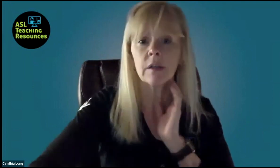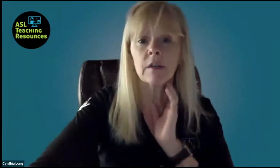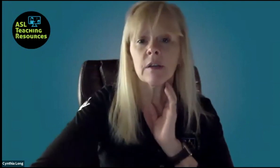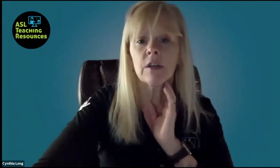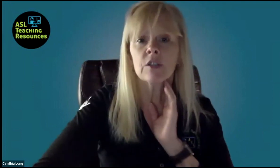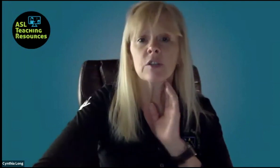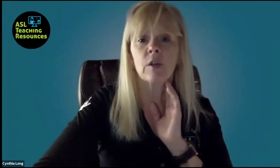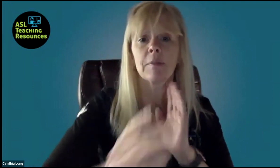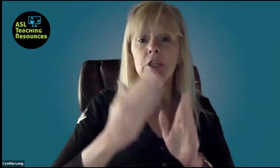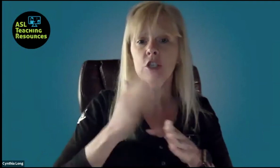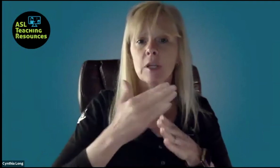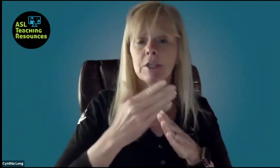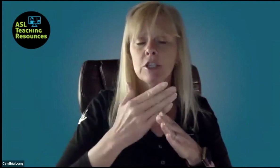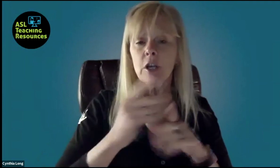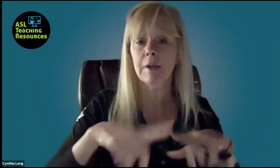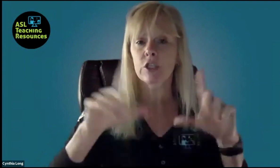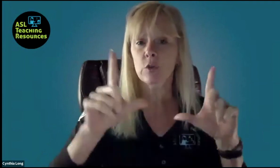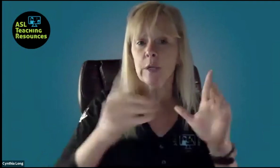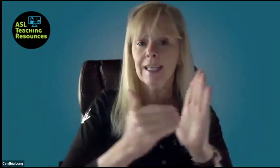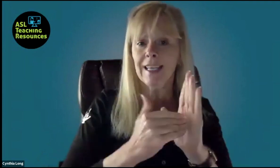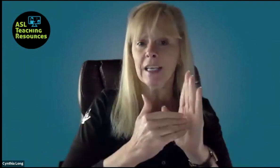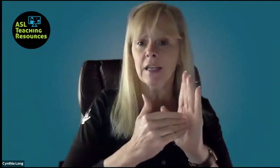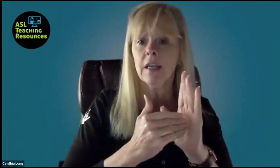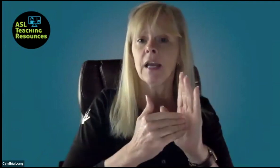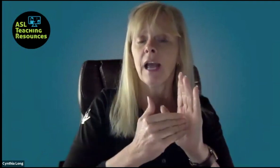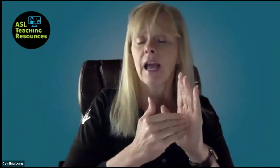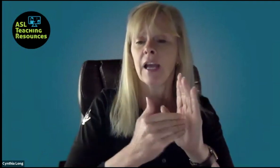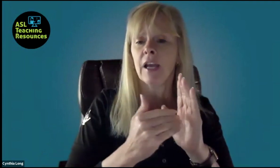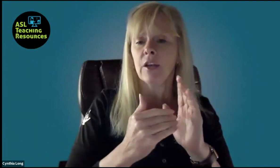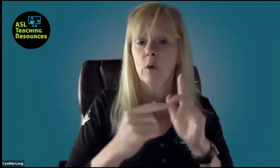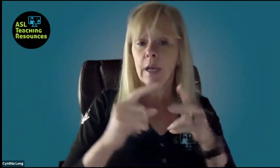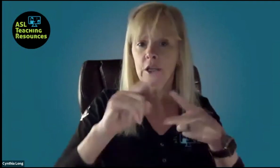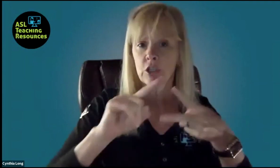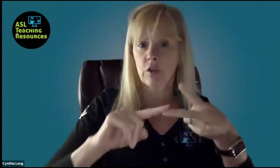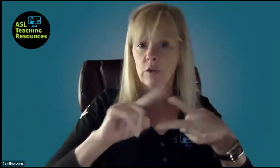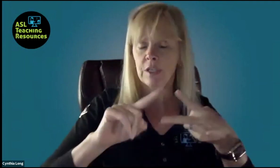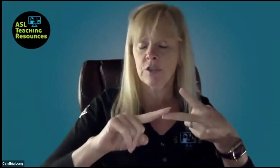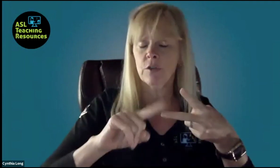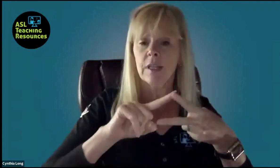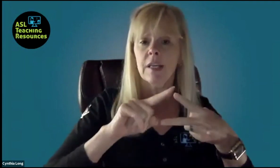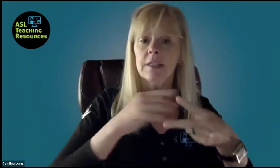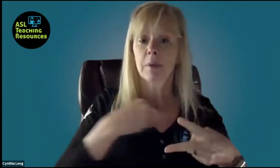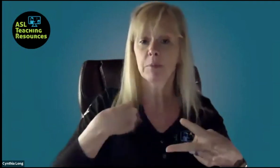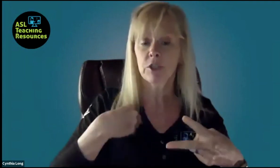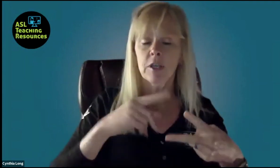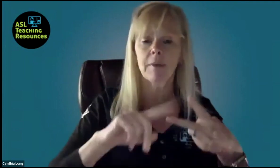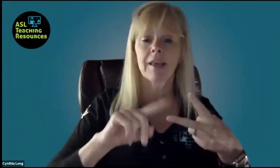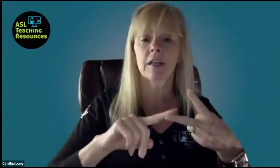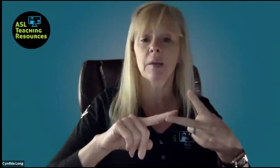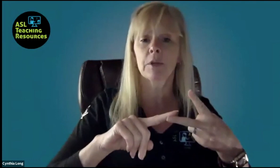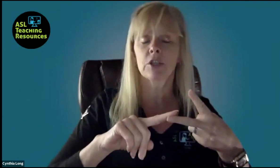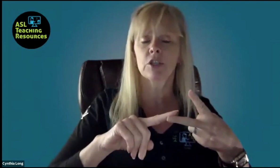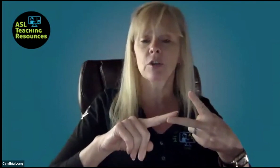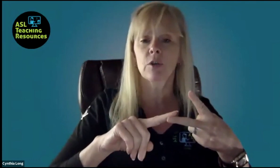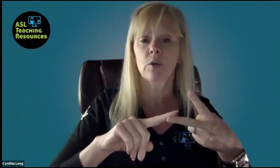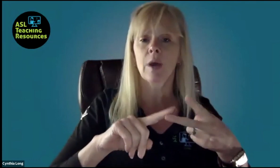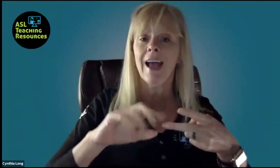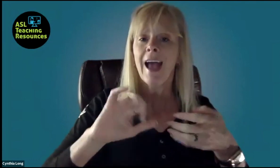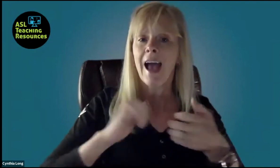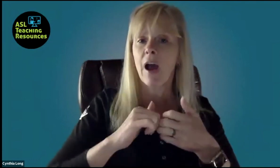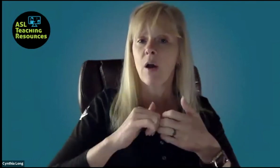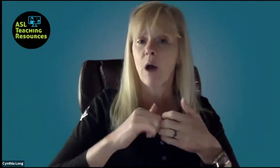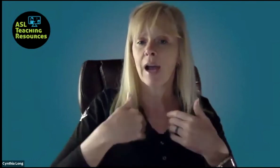well. So let me share my screen again and go ahead and show you these two things, membership, and then I'm going to show